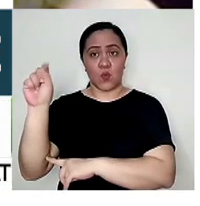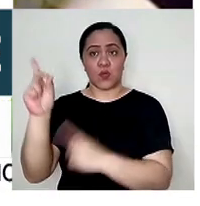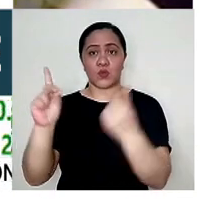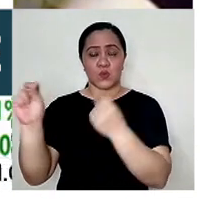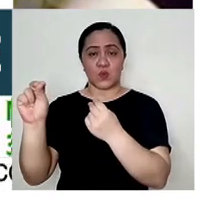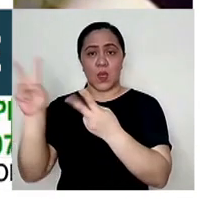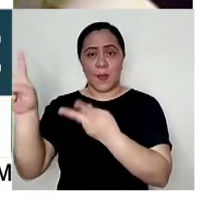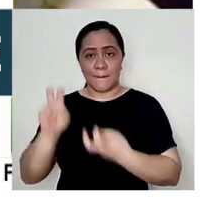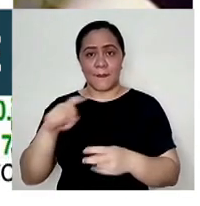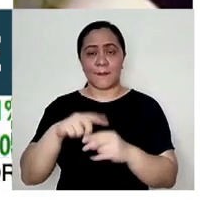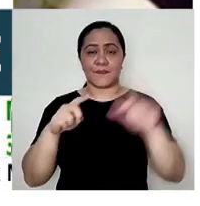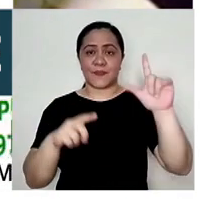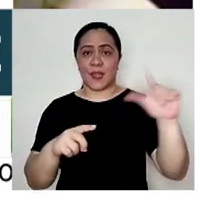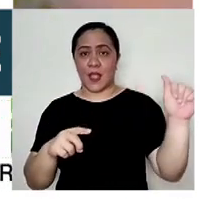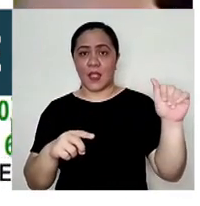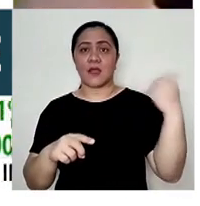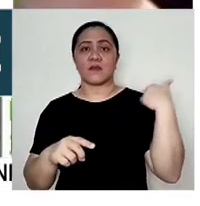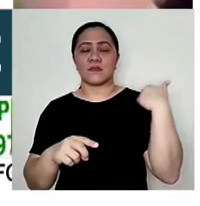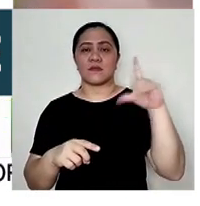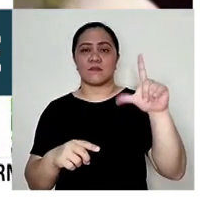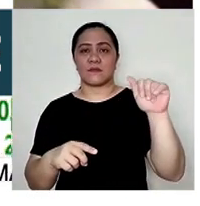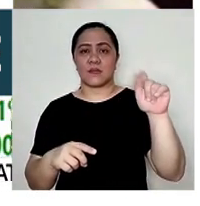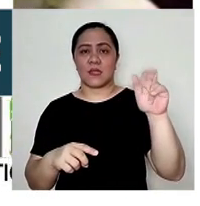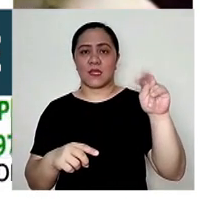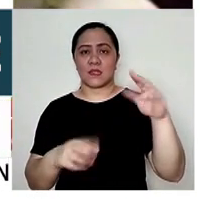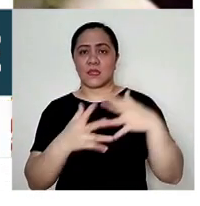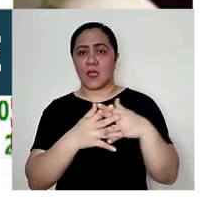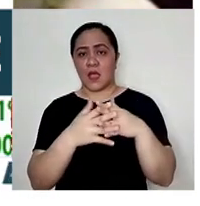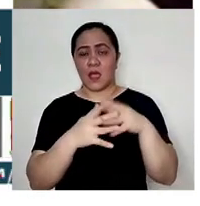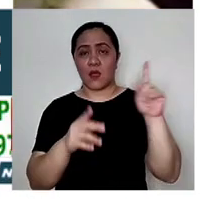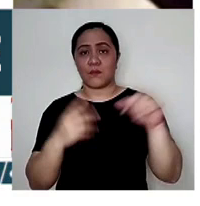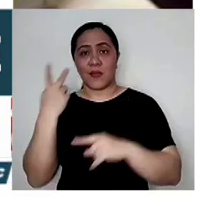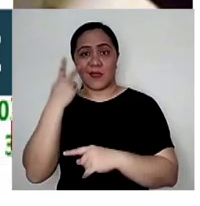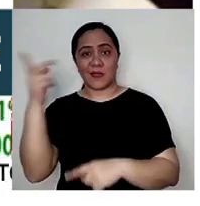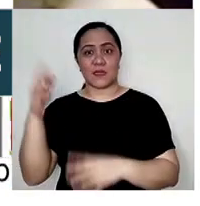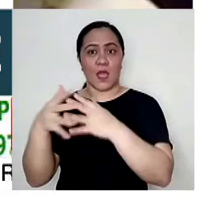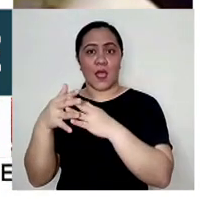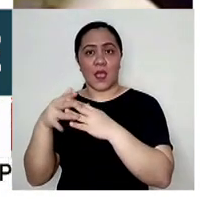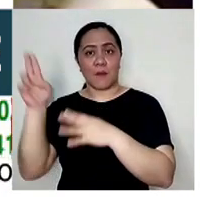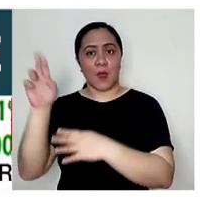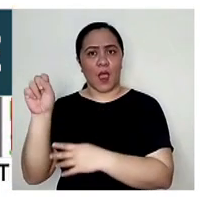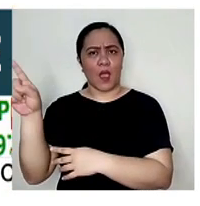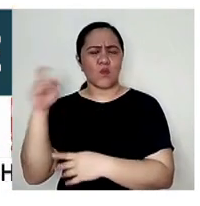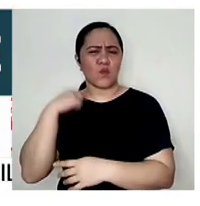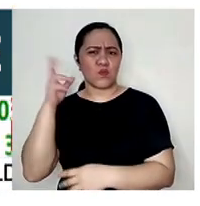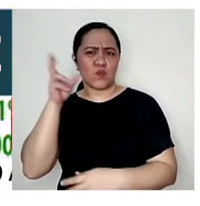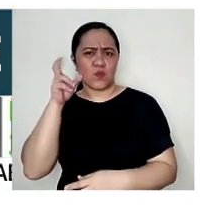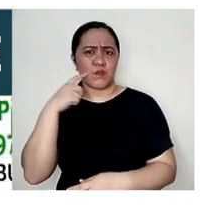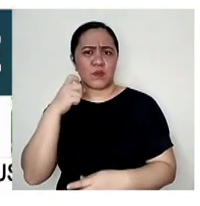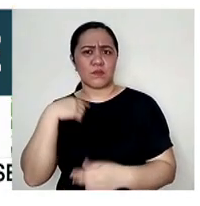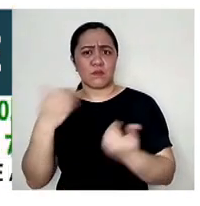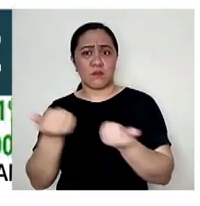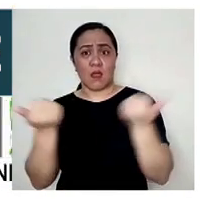America. And in fact, if you listen to the American news, you know, they were going to say that it will be available by November before